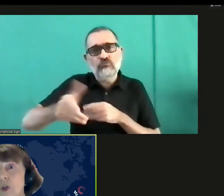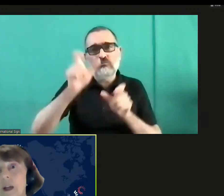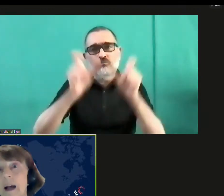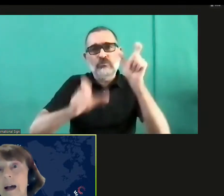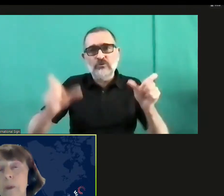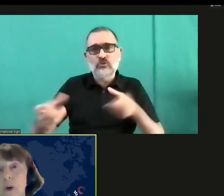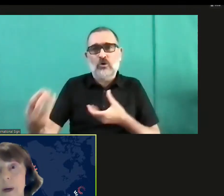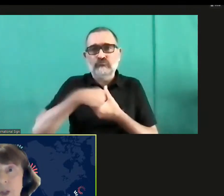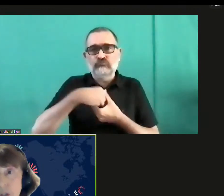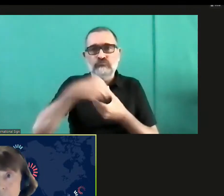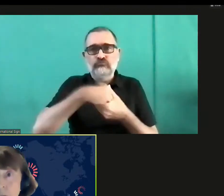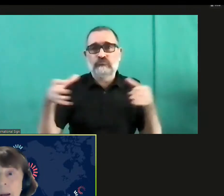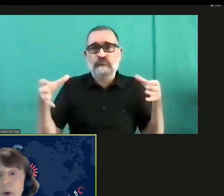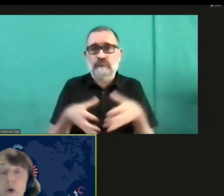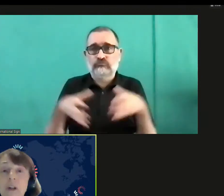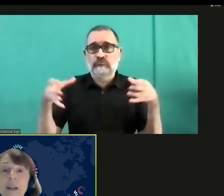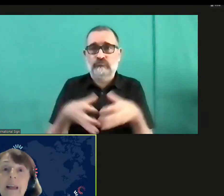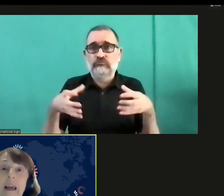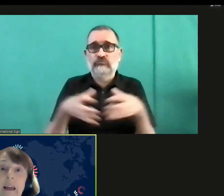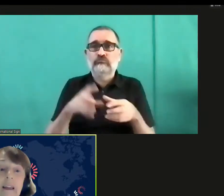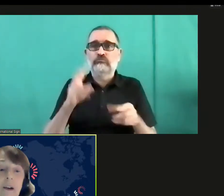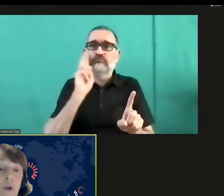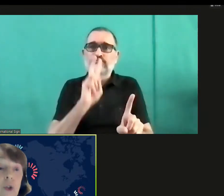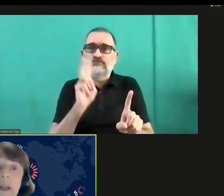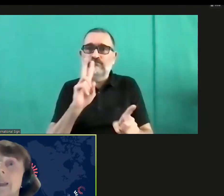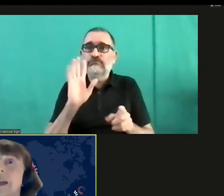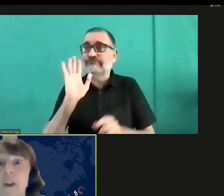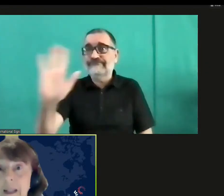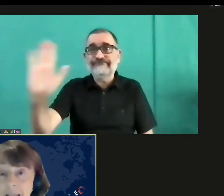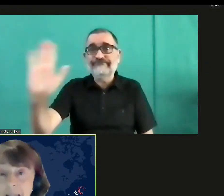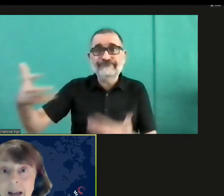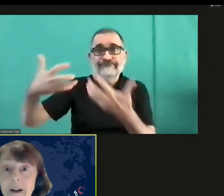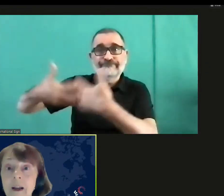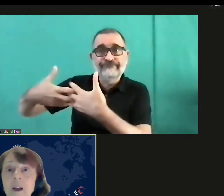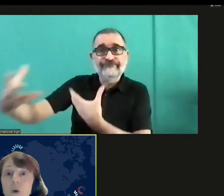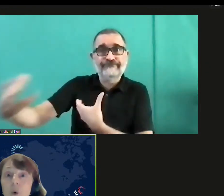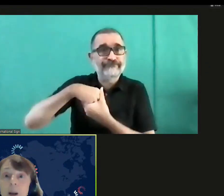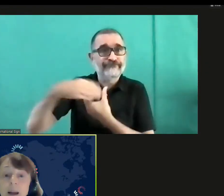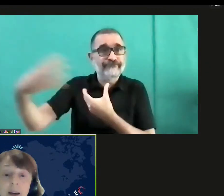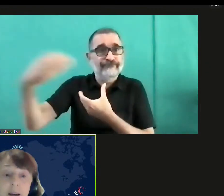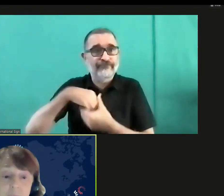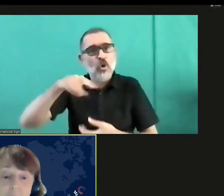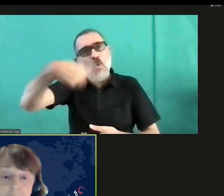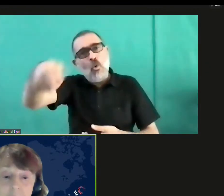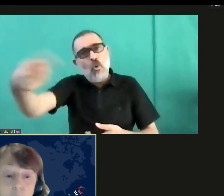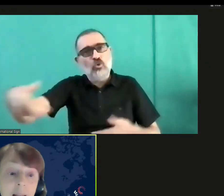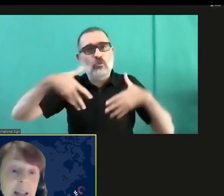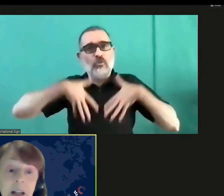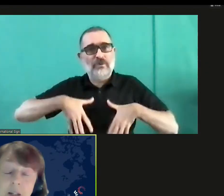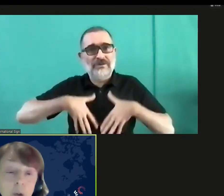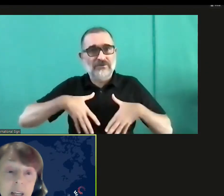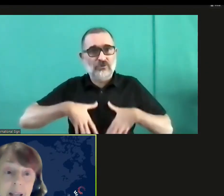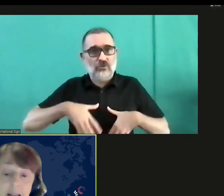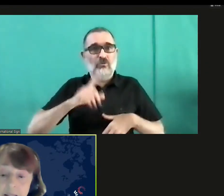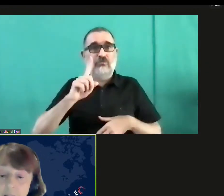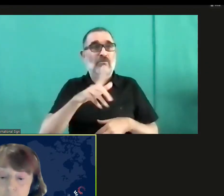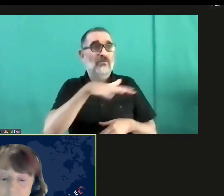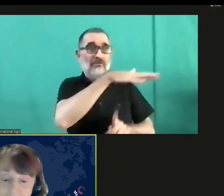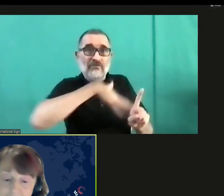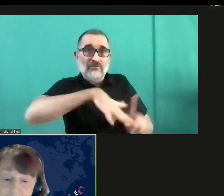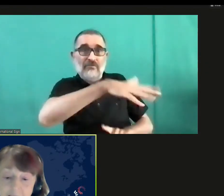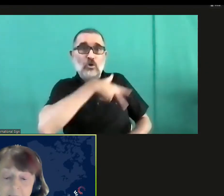48 hours with a message that might change, like to postpone consideration of a bill or